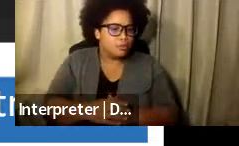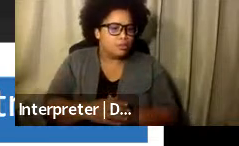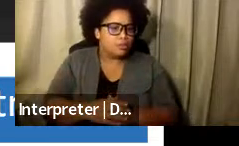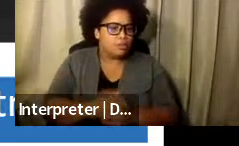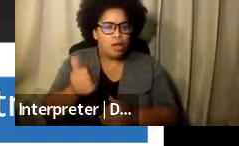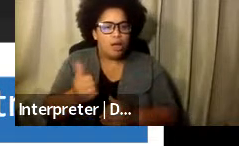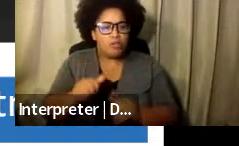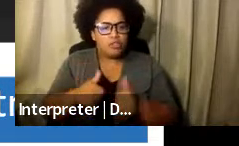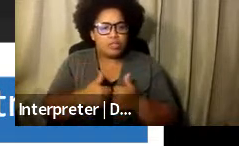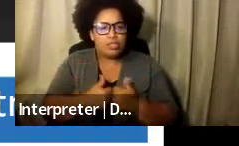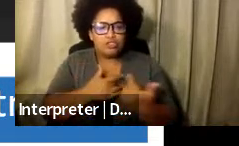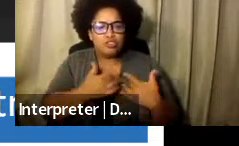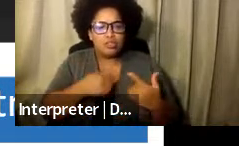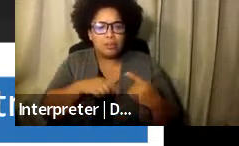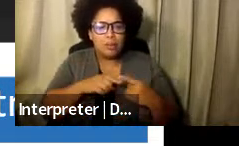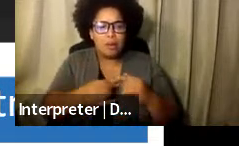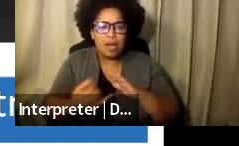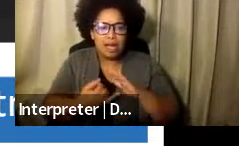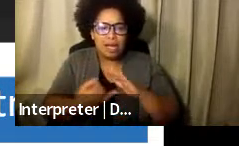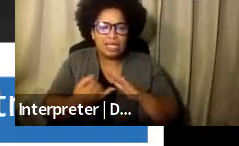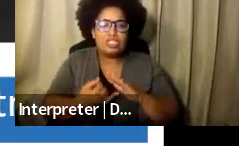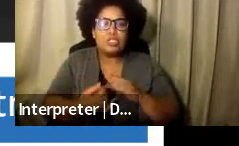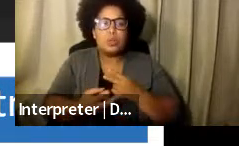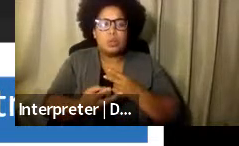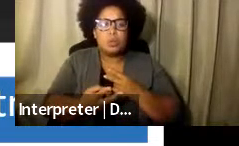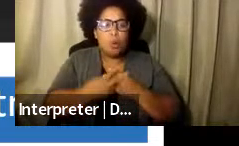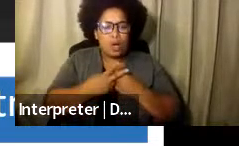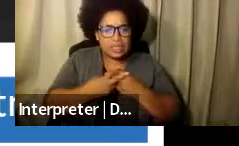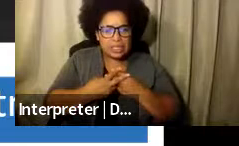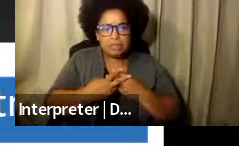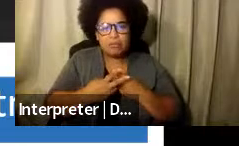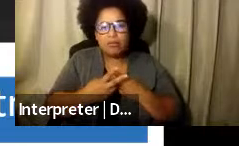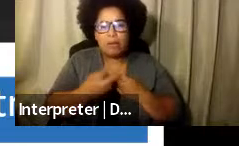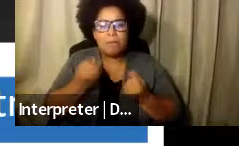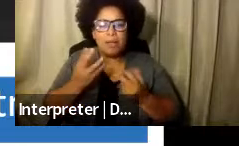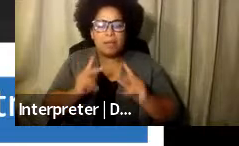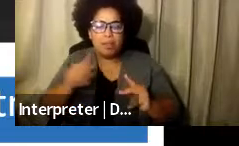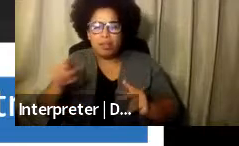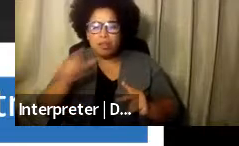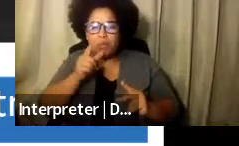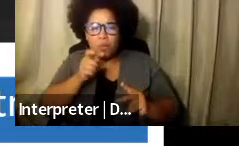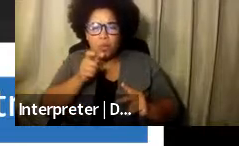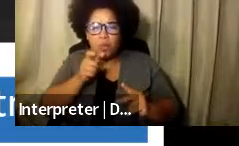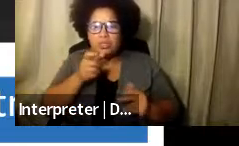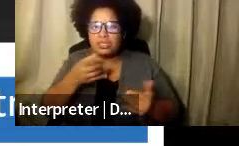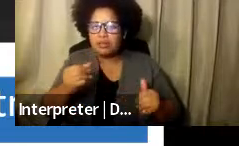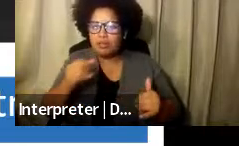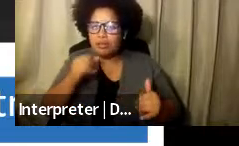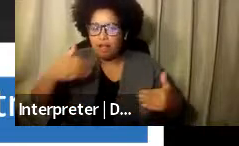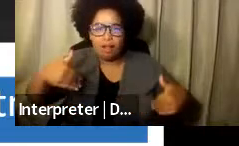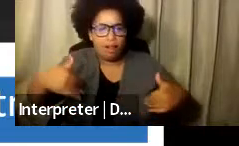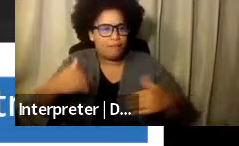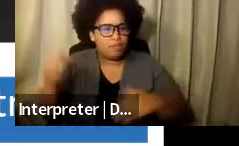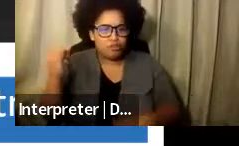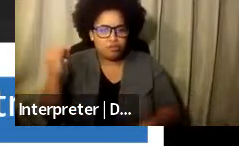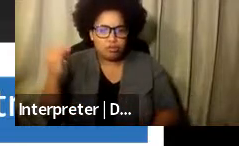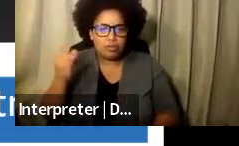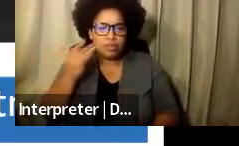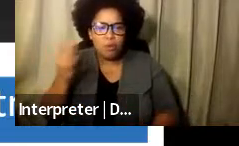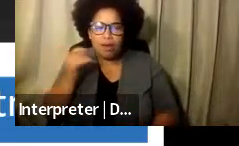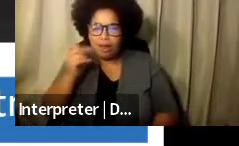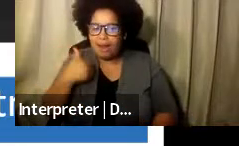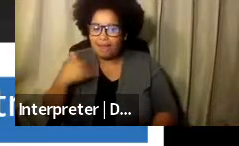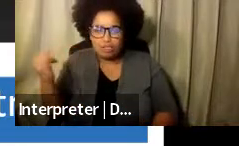Other issues, concerns about isolation, quarantine, and there's many folks who still don't have insurance, and because they don't